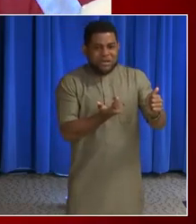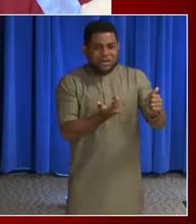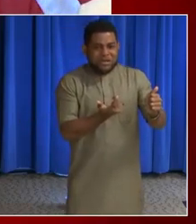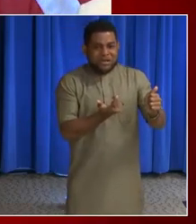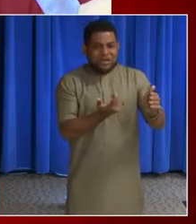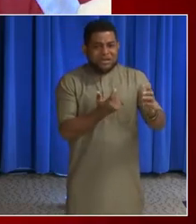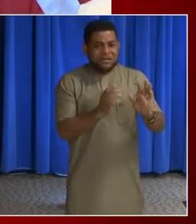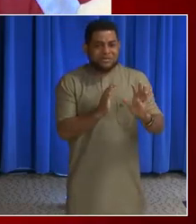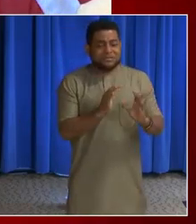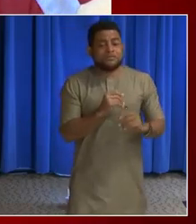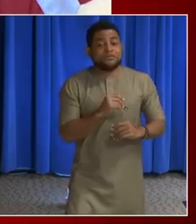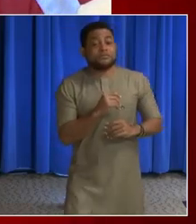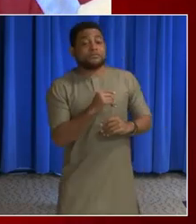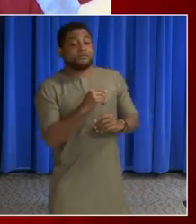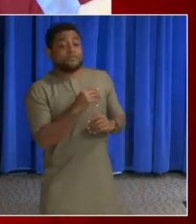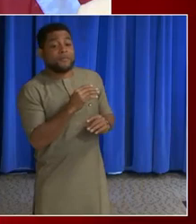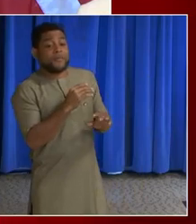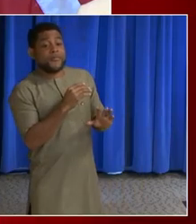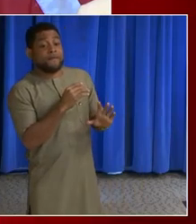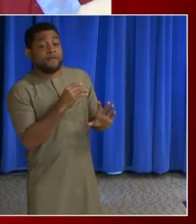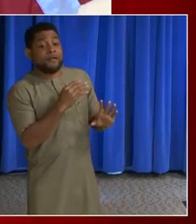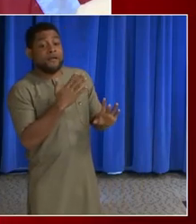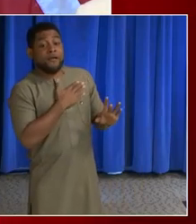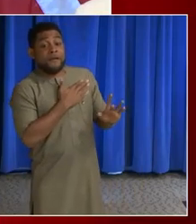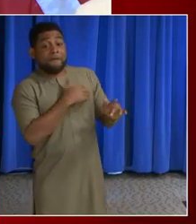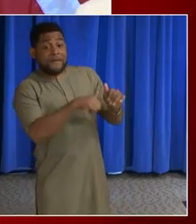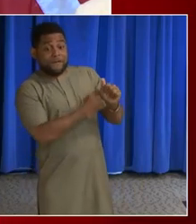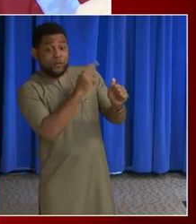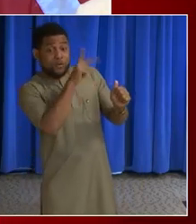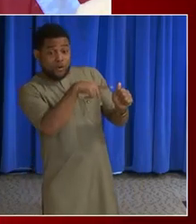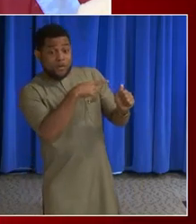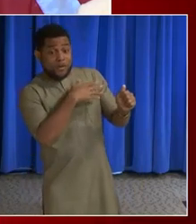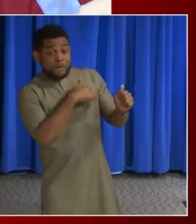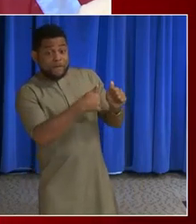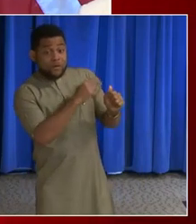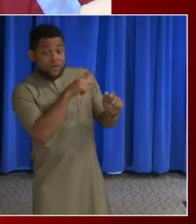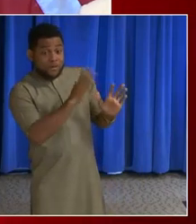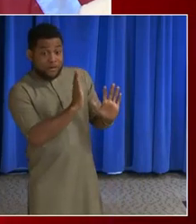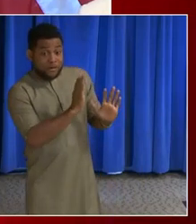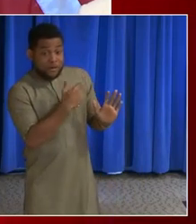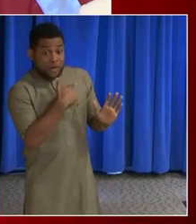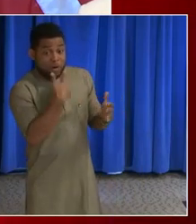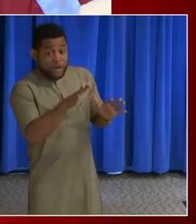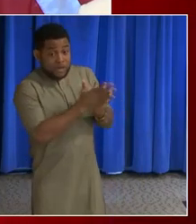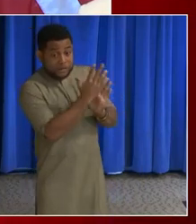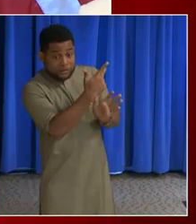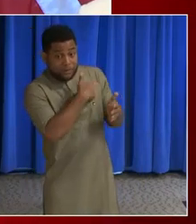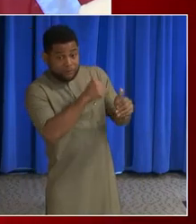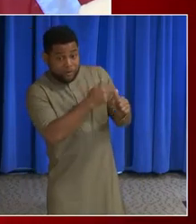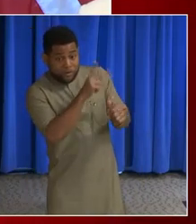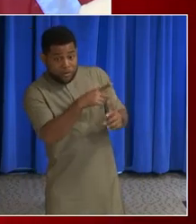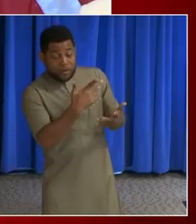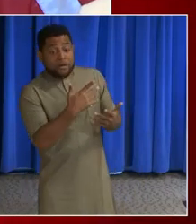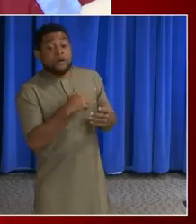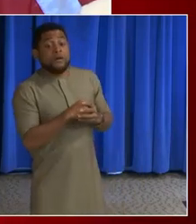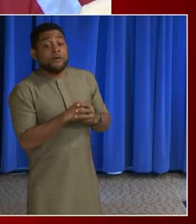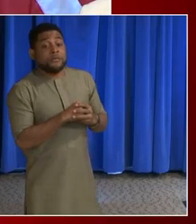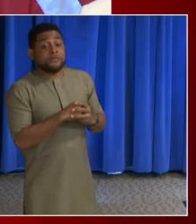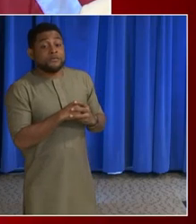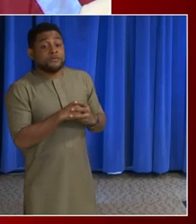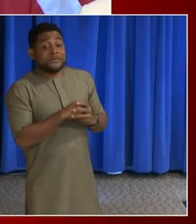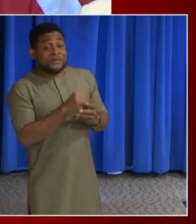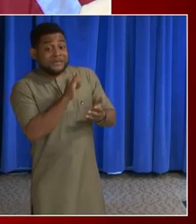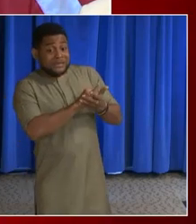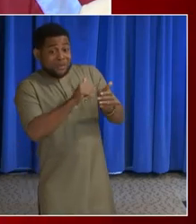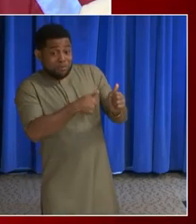Slight follow-up to the second question. So, hold on a second. You asked three. Mark, so say it again. Was the pursuit